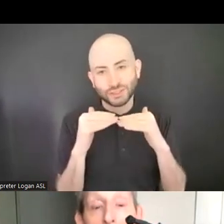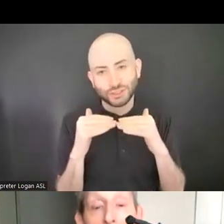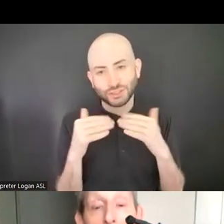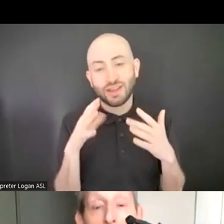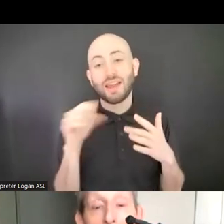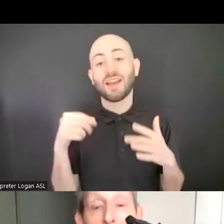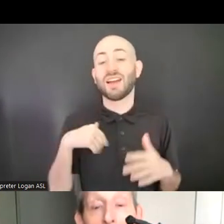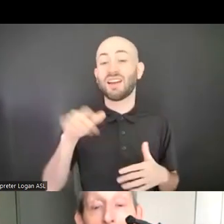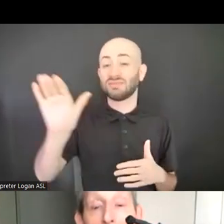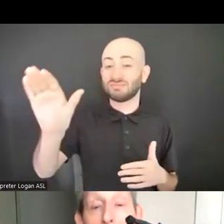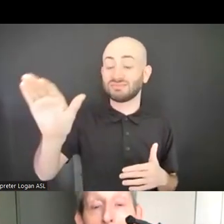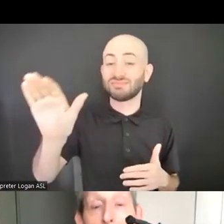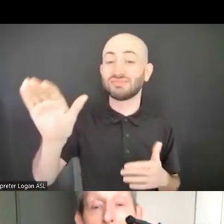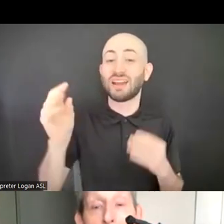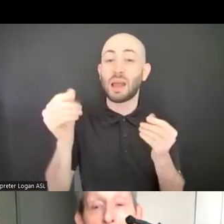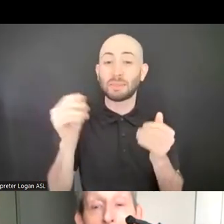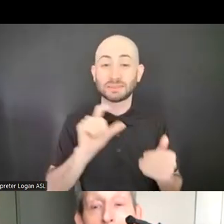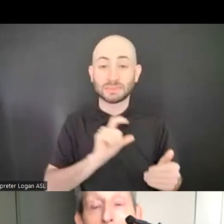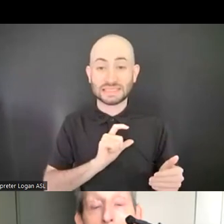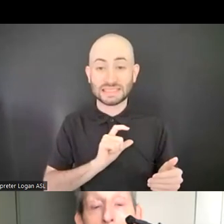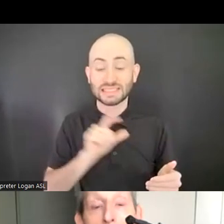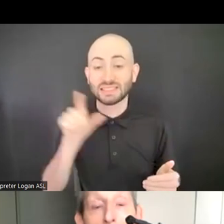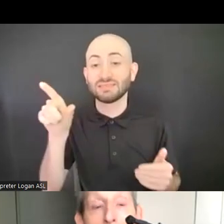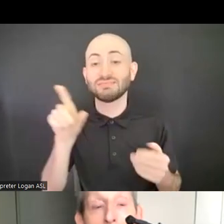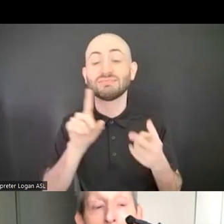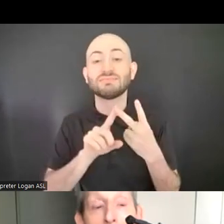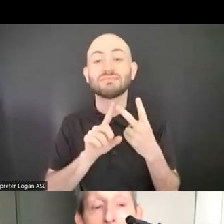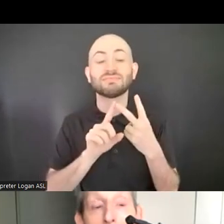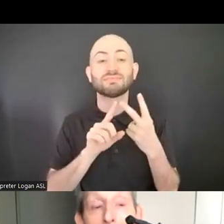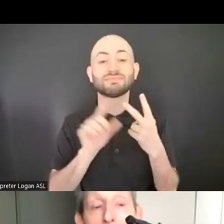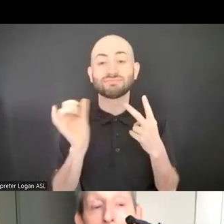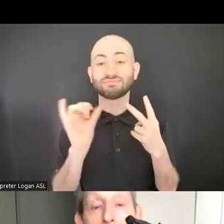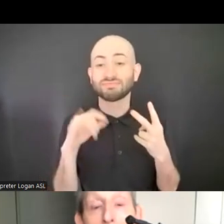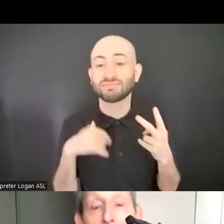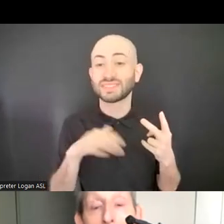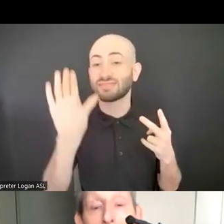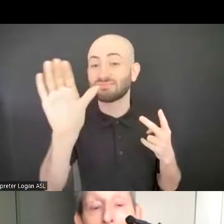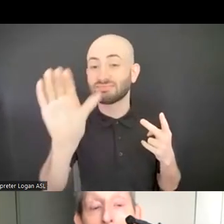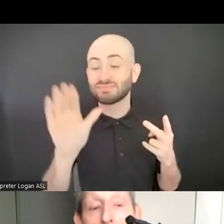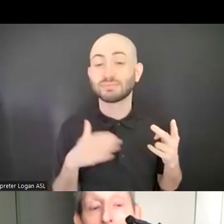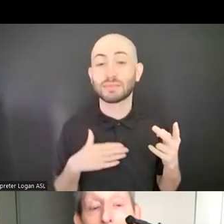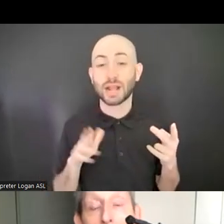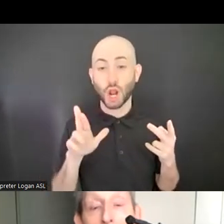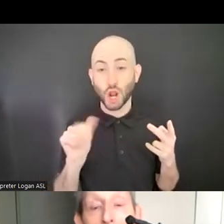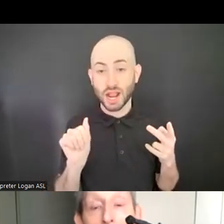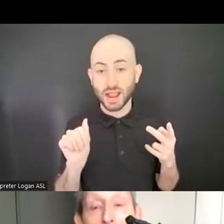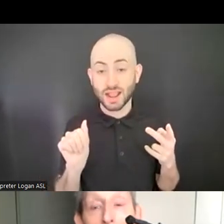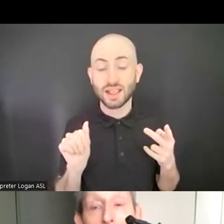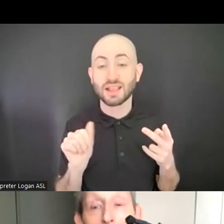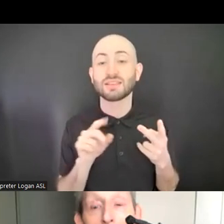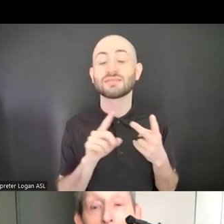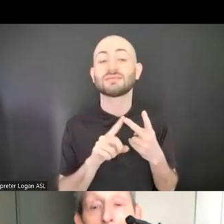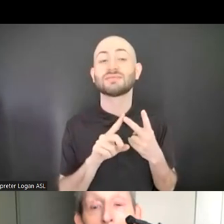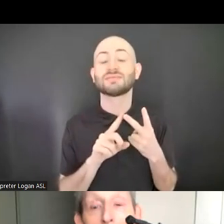to campus please i reached out to my hall director um i